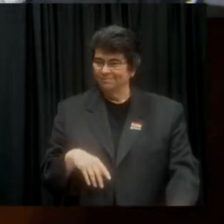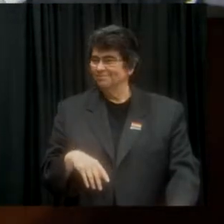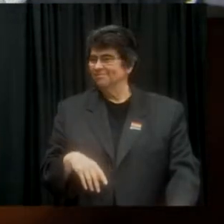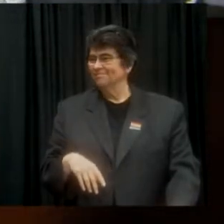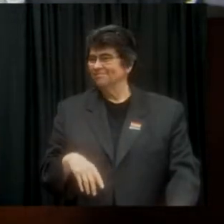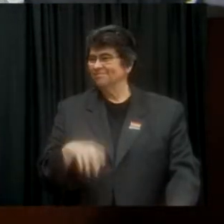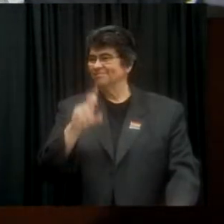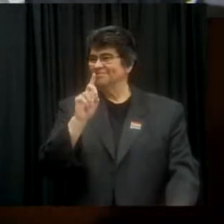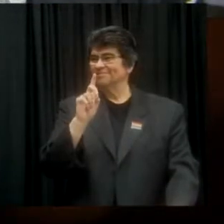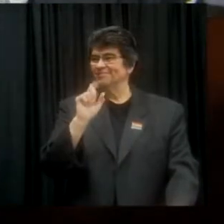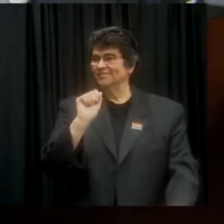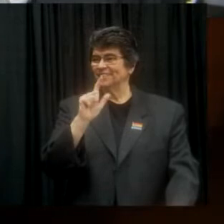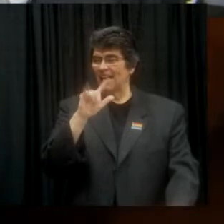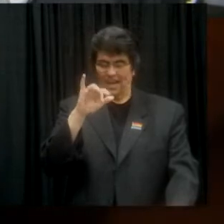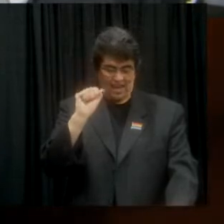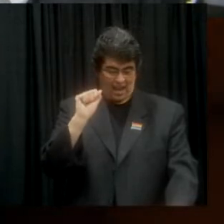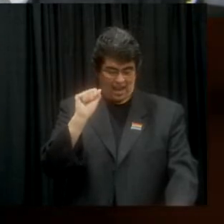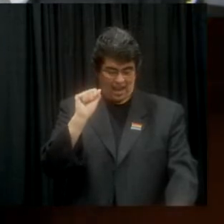Okay.